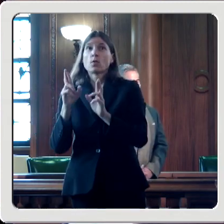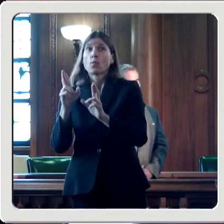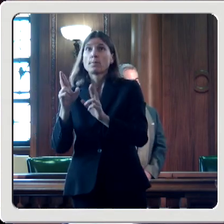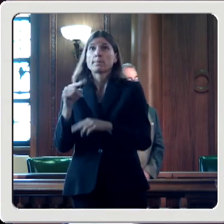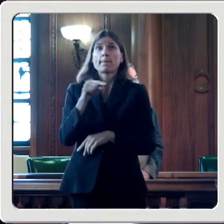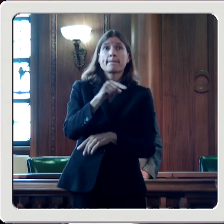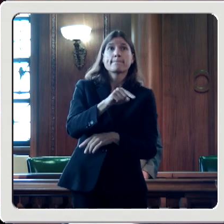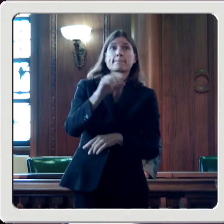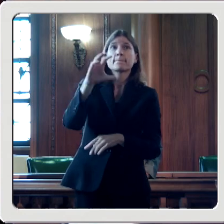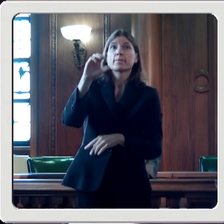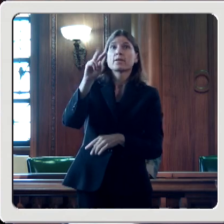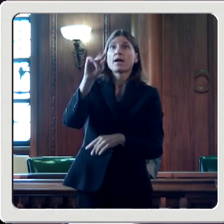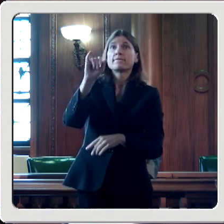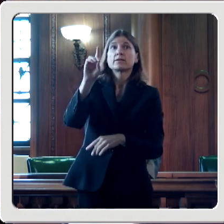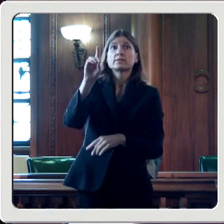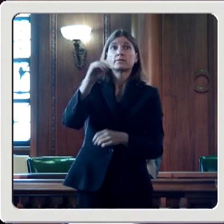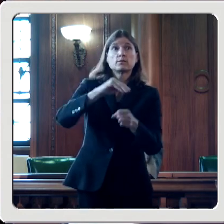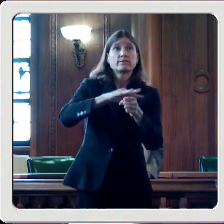the flu shot.